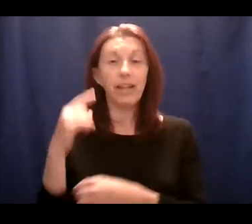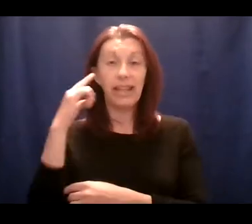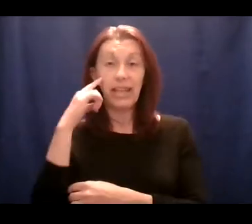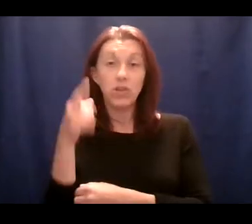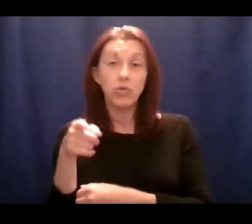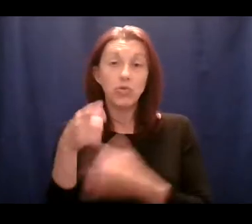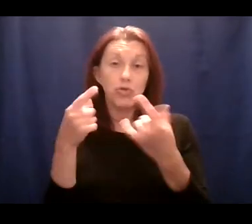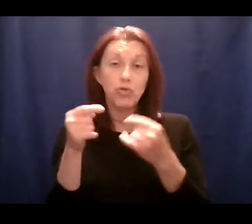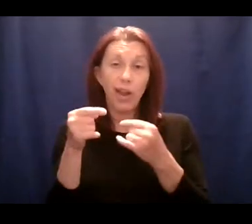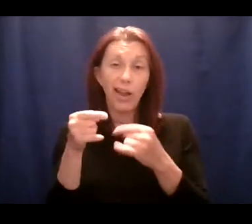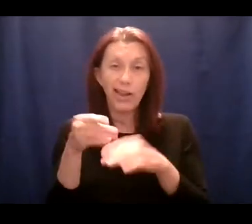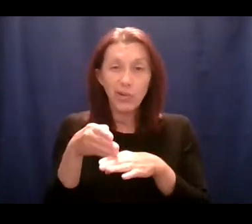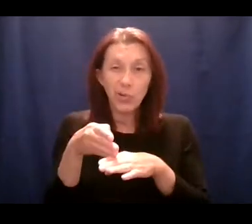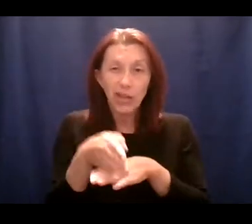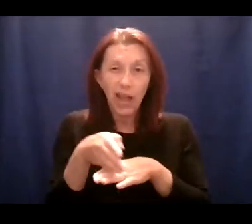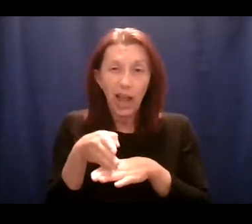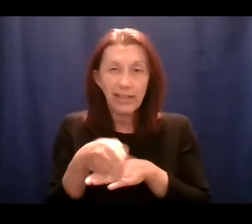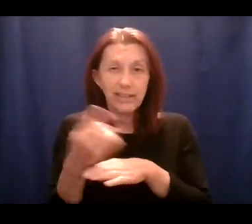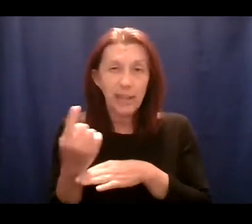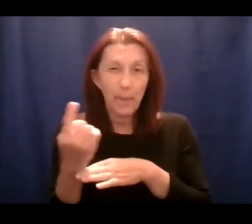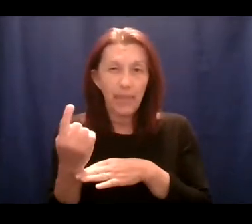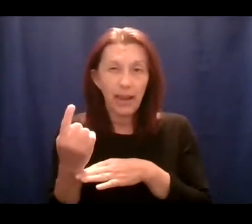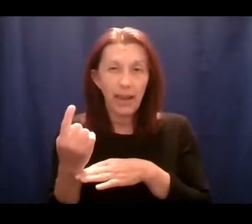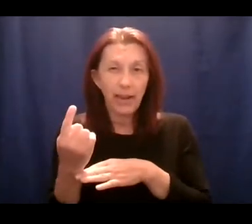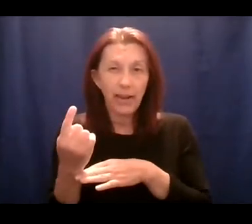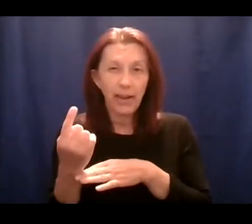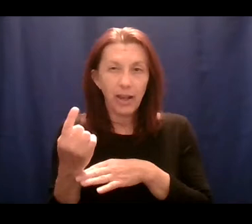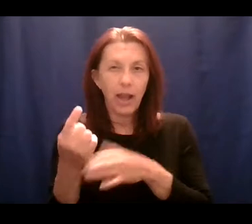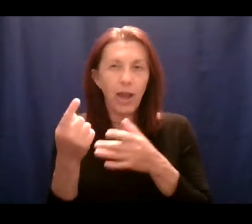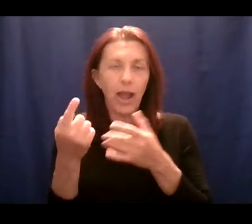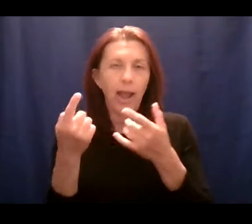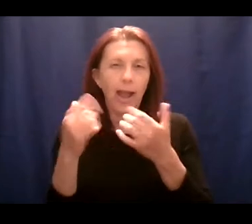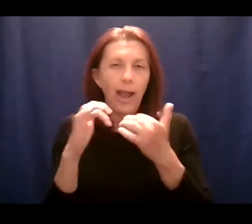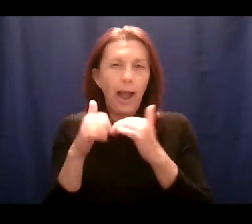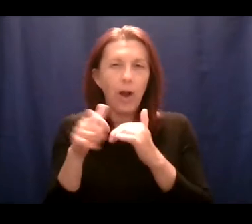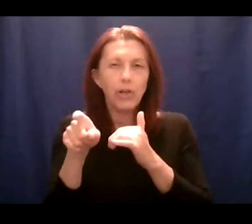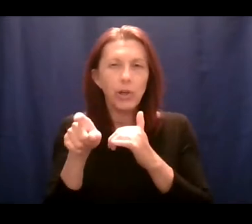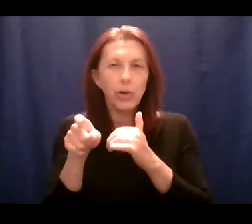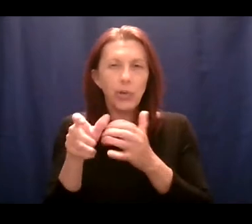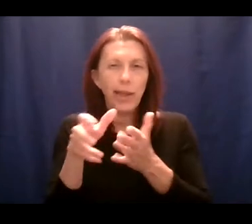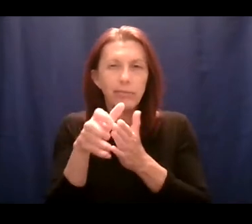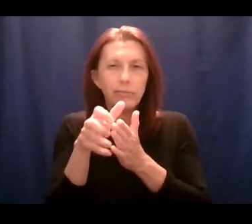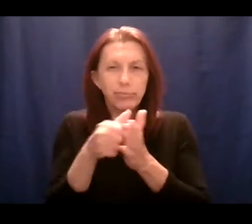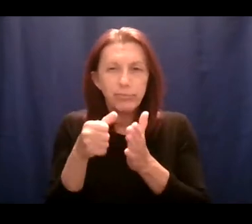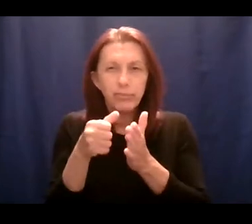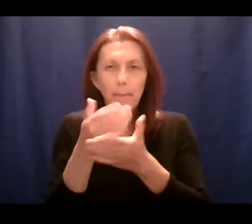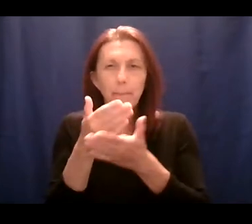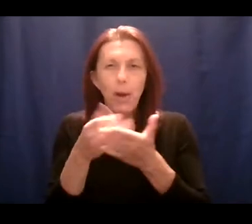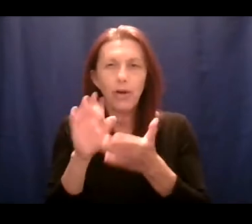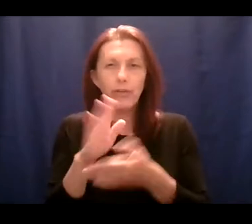do you use to take a piece of your food? Yeah, your knife, right? Well, let's go ahead and take a peek